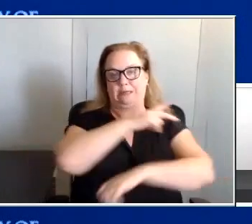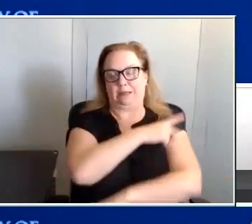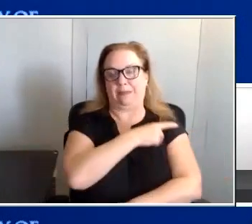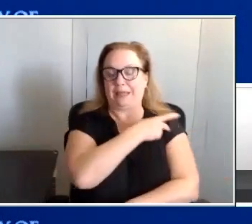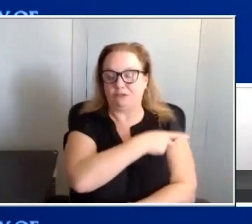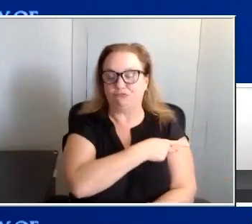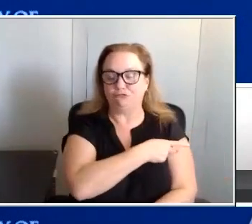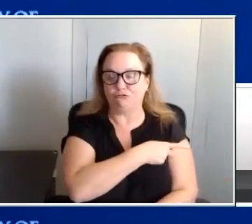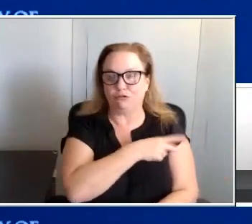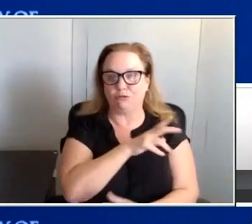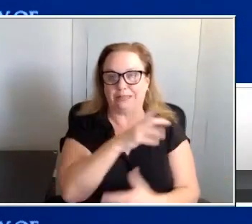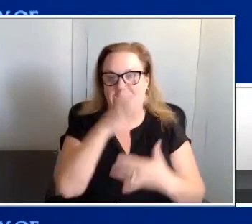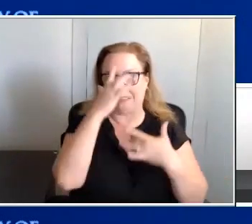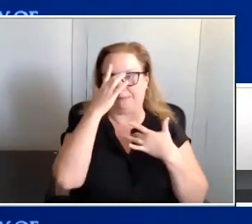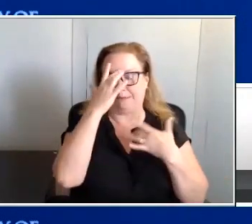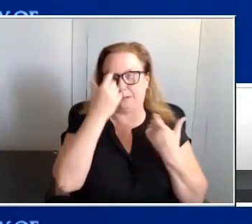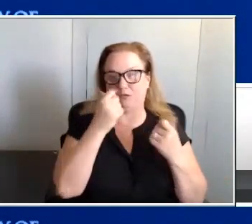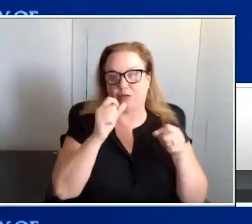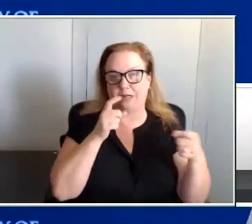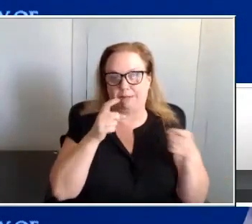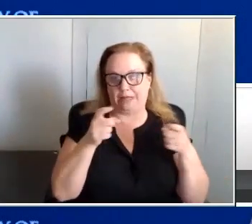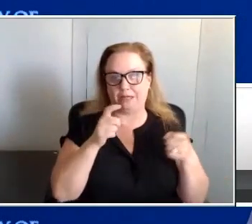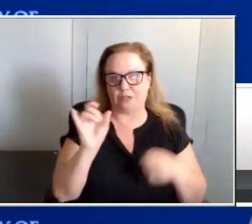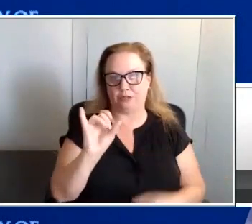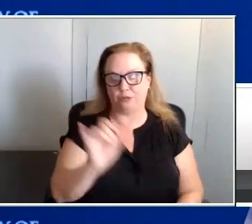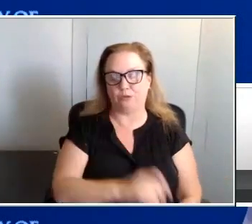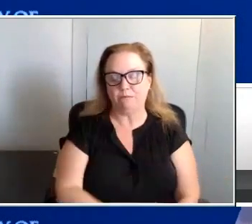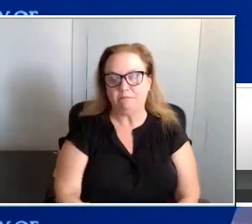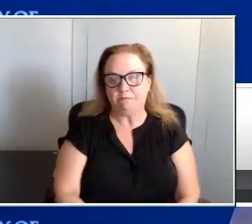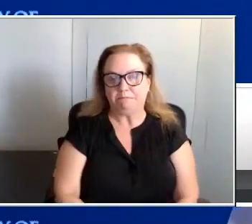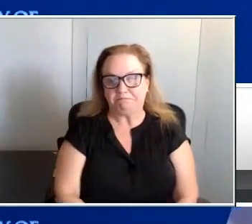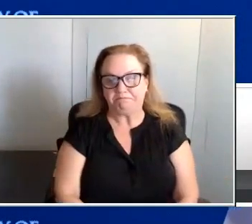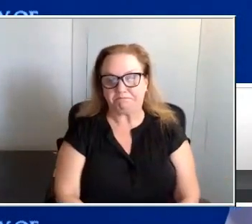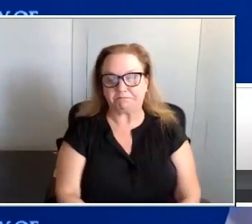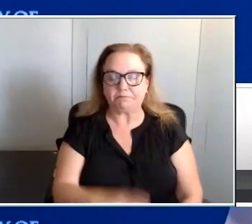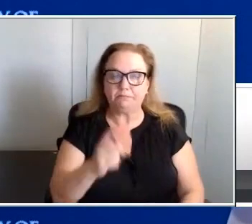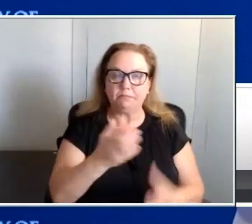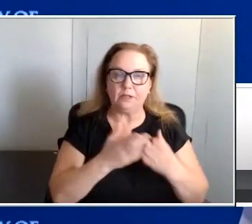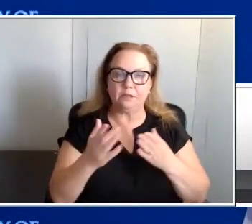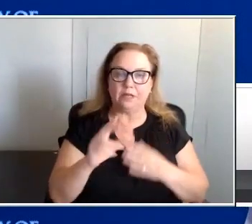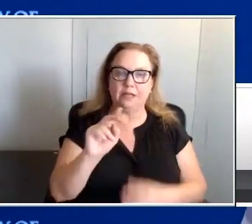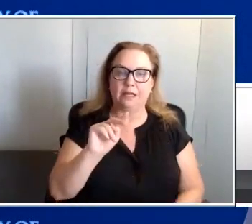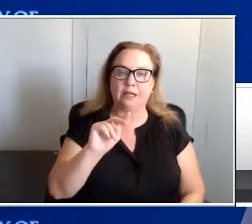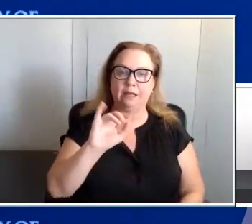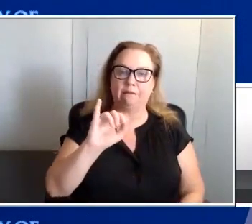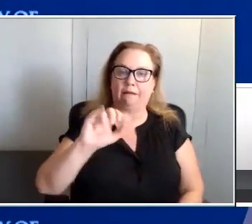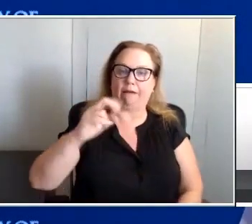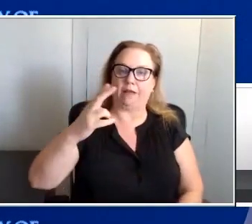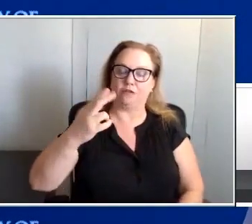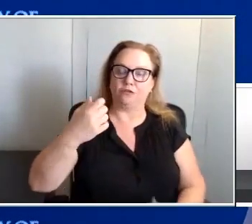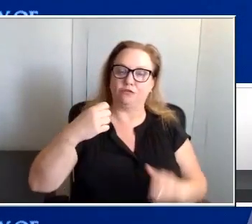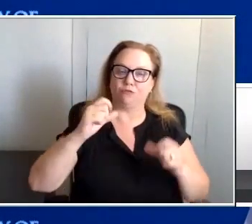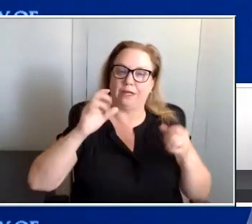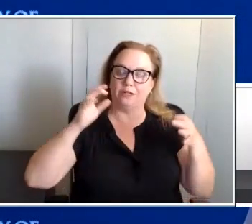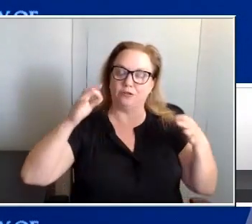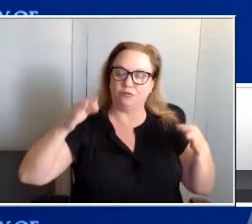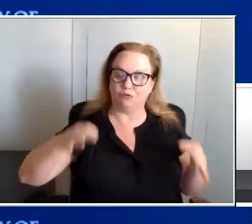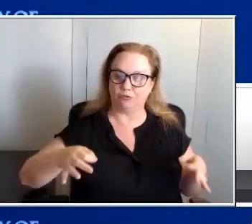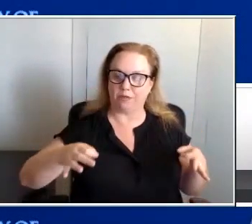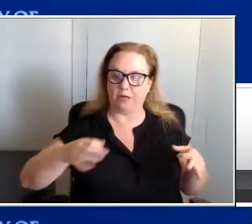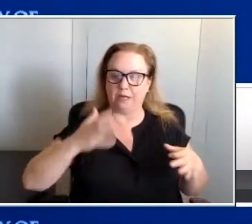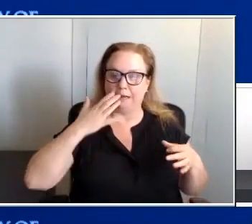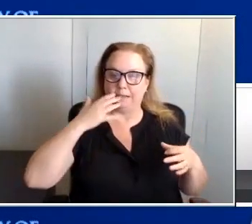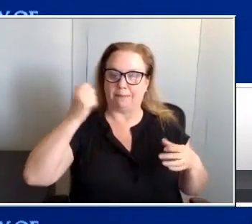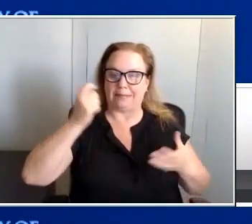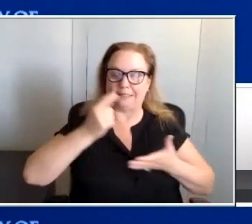these symptoms and trying to manage that as well. So one of the things with the NIH is really trying to determine what is the best therapies